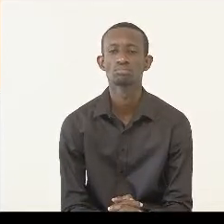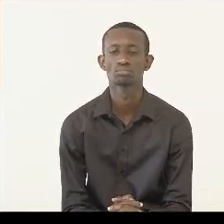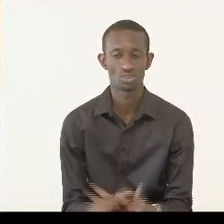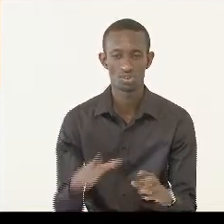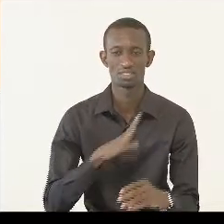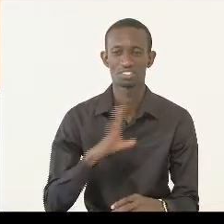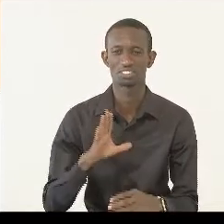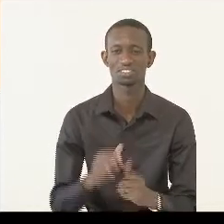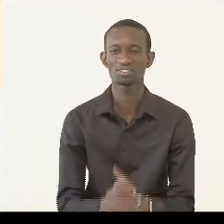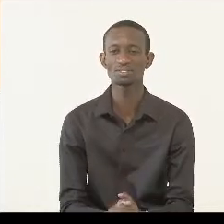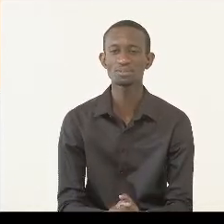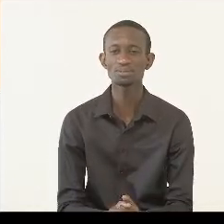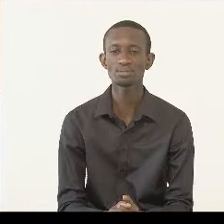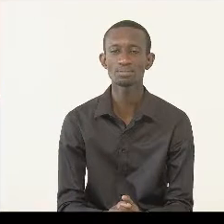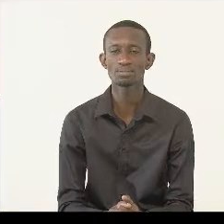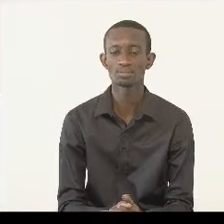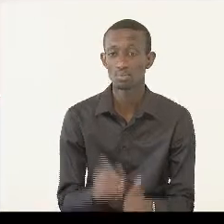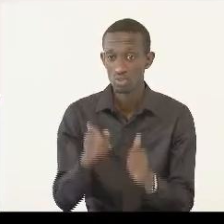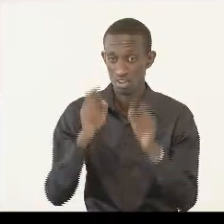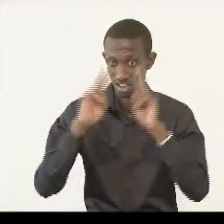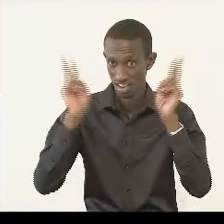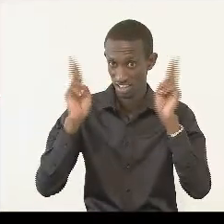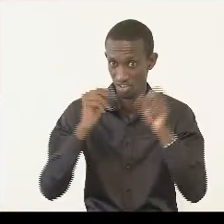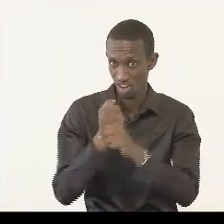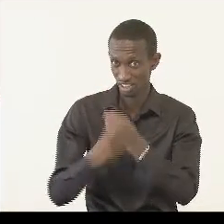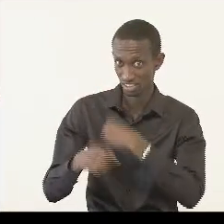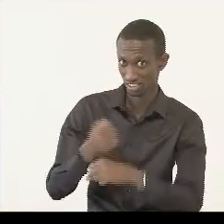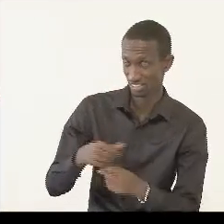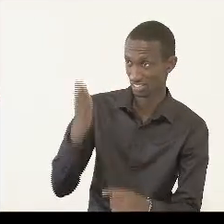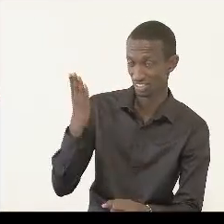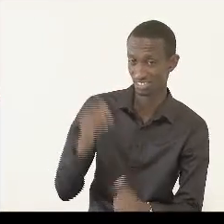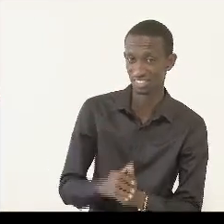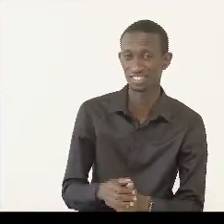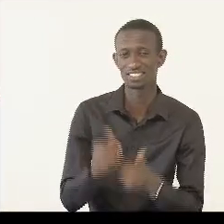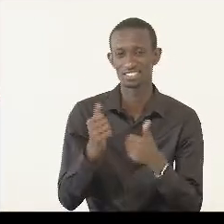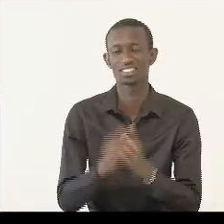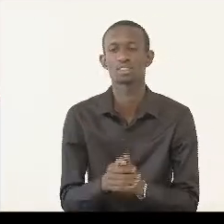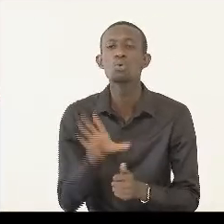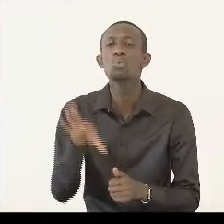Finally, are we ready for the work? Multiple choice.